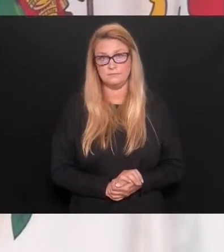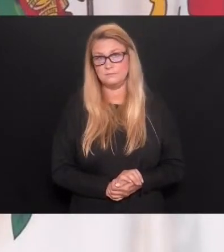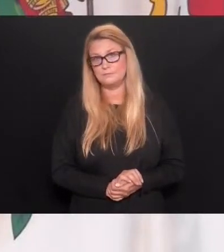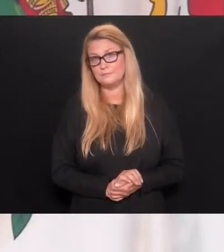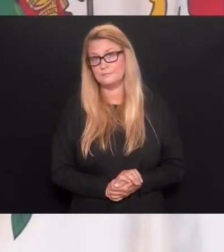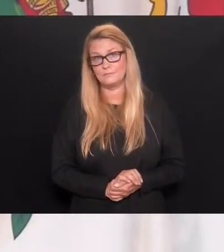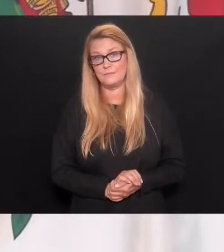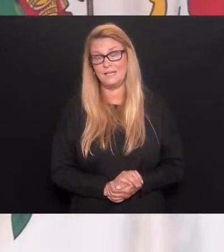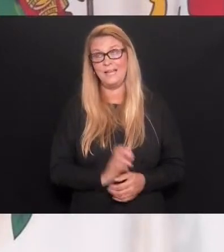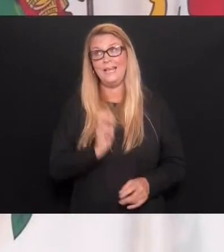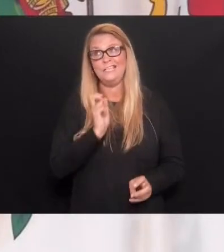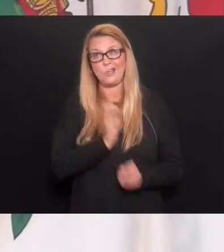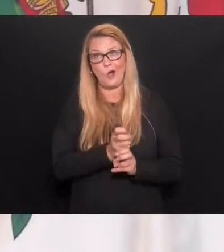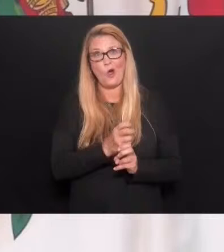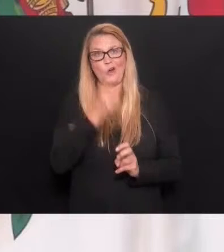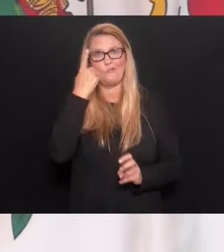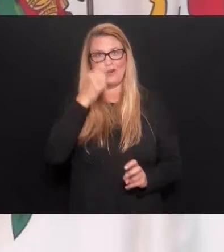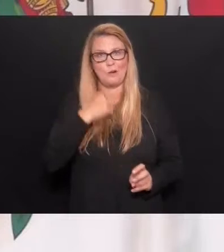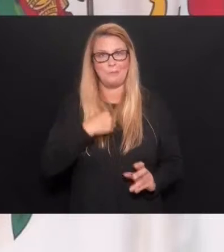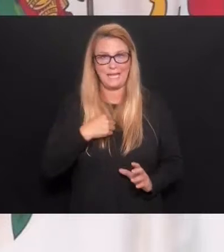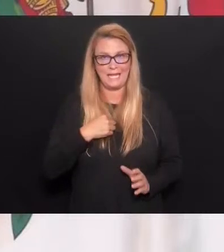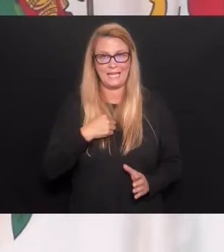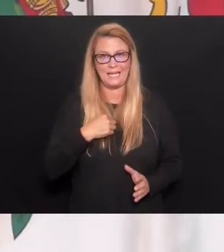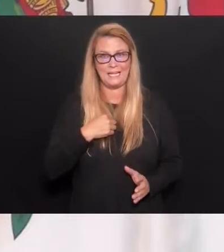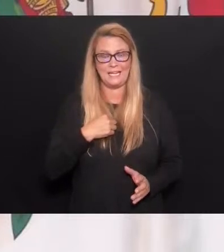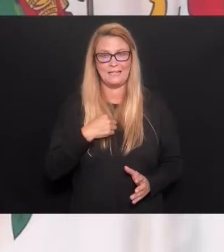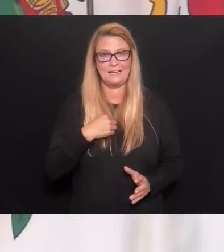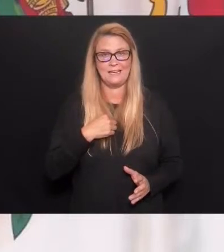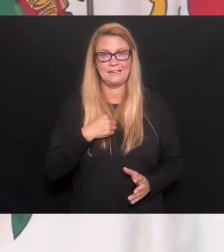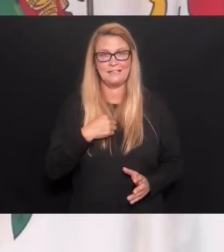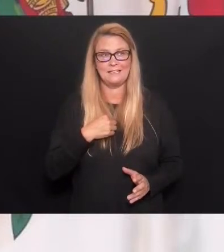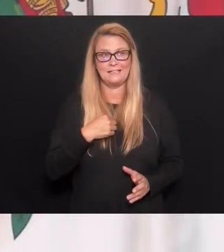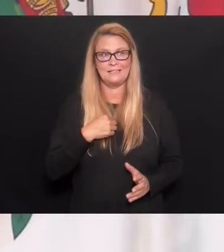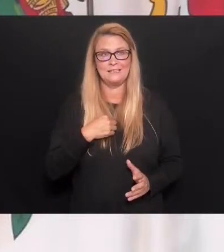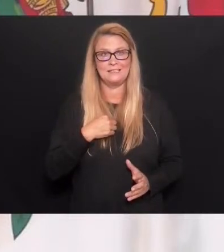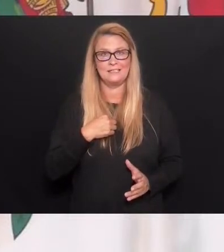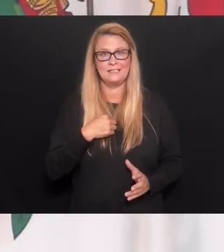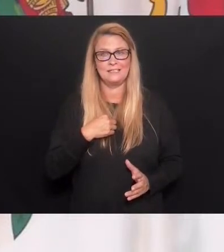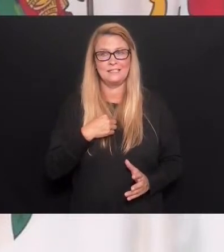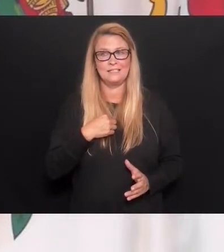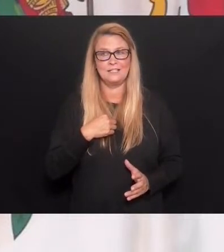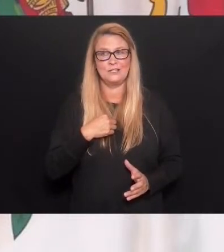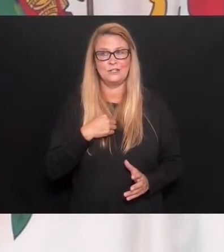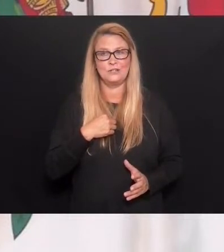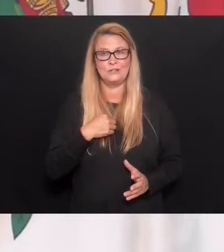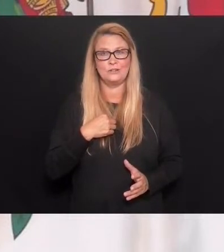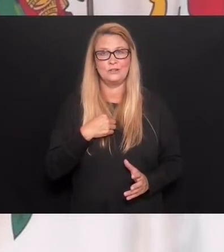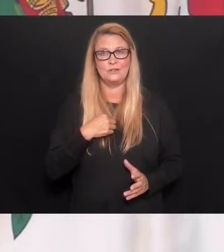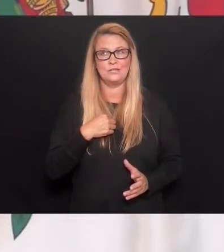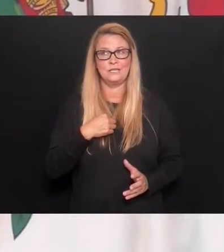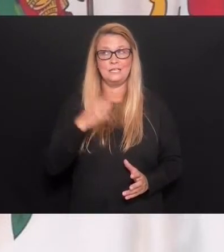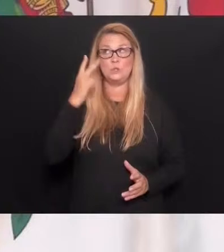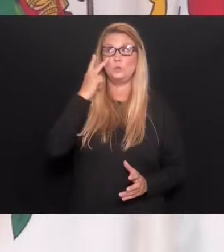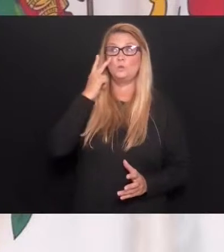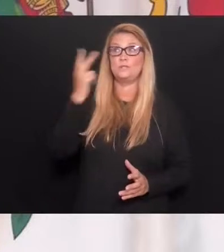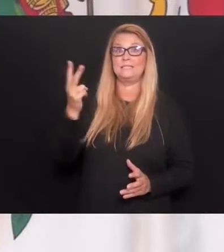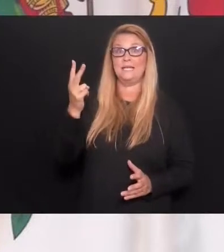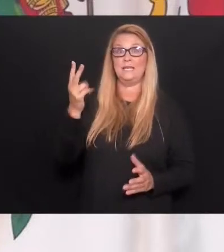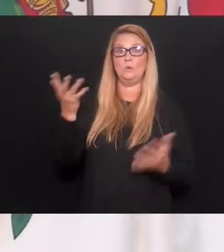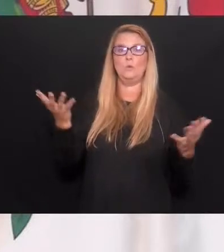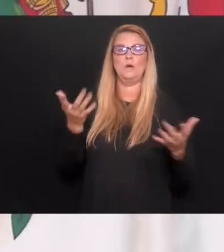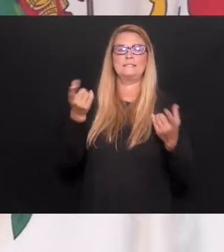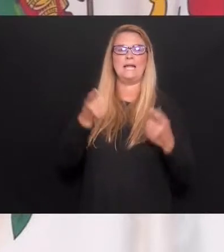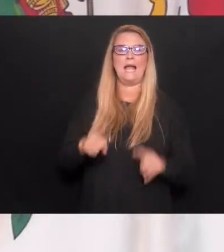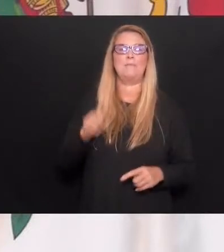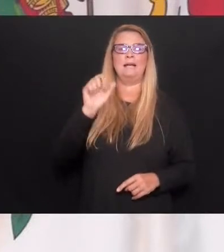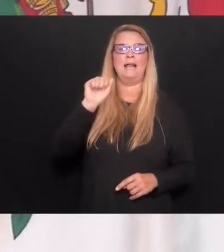it's hard for me to get past the images of what is going on in Afghanistan or